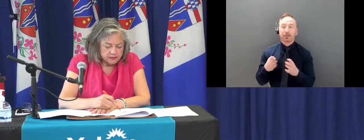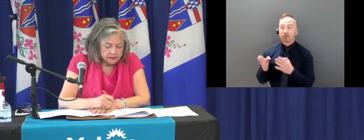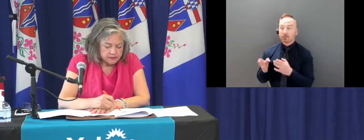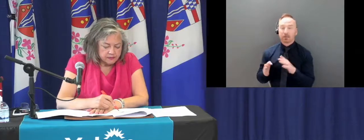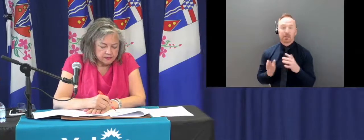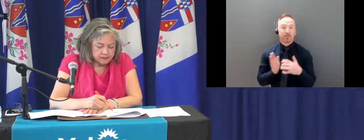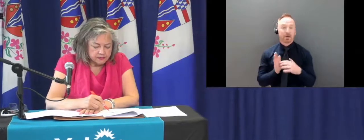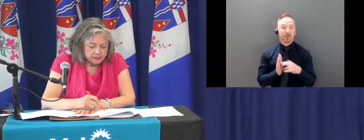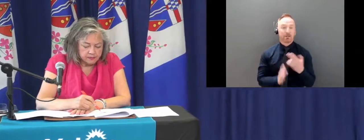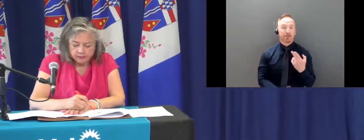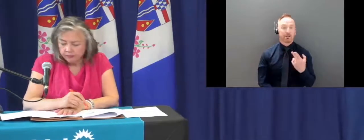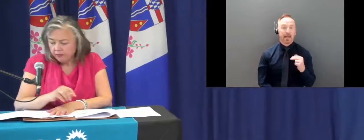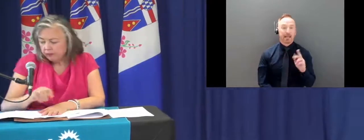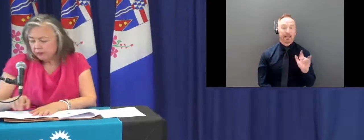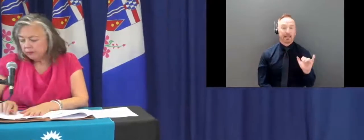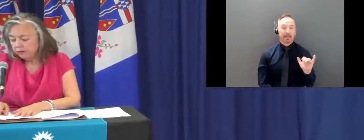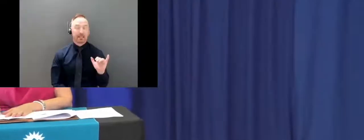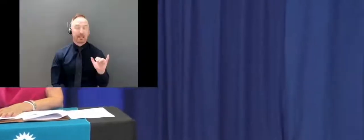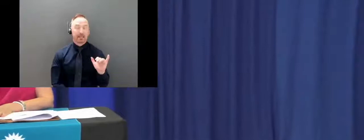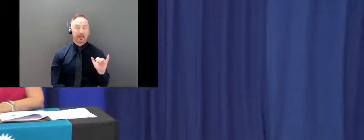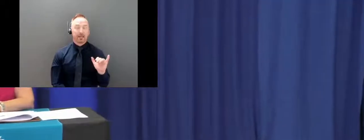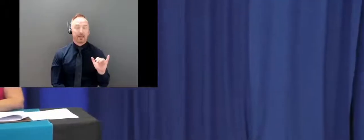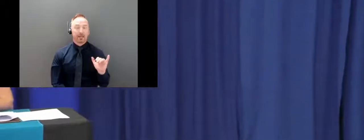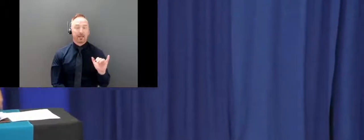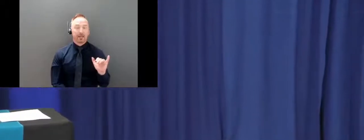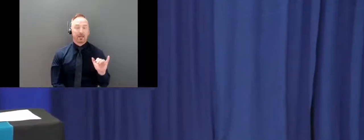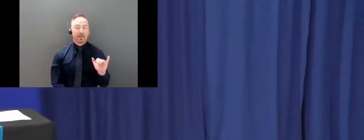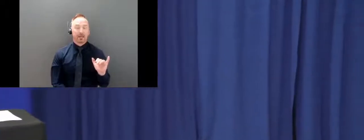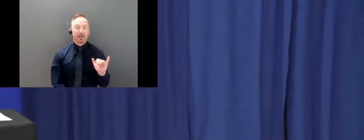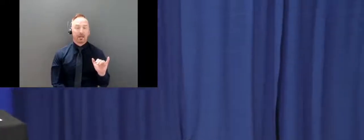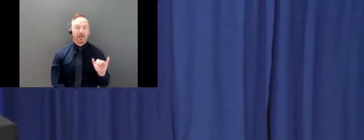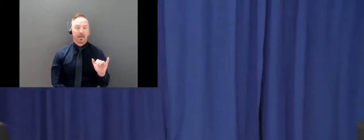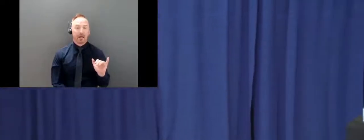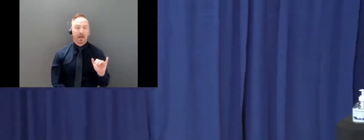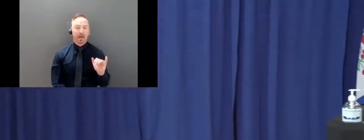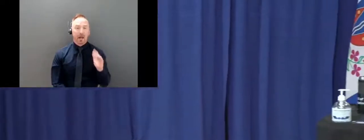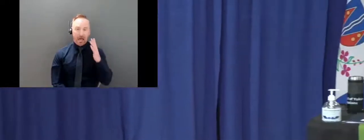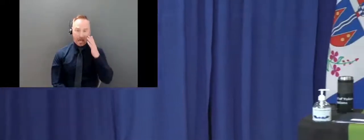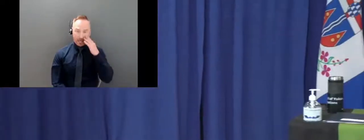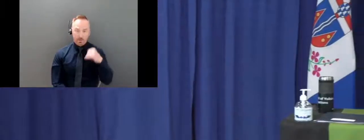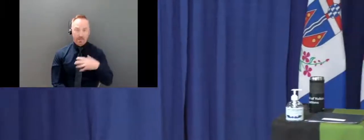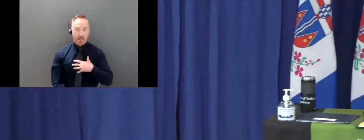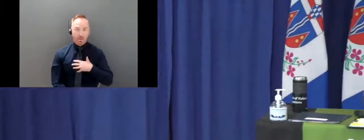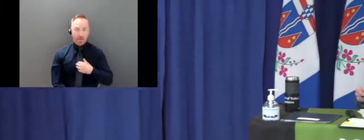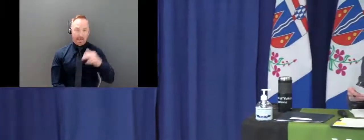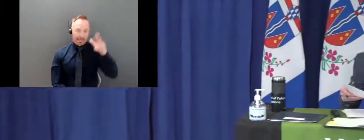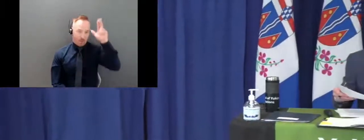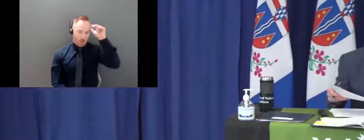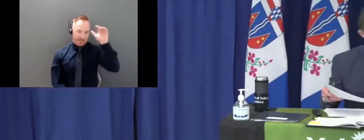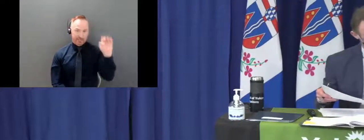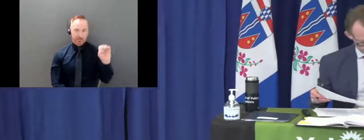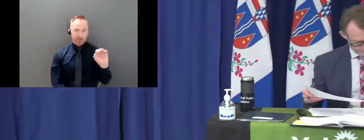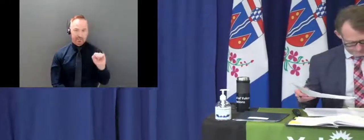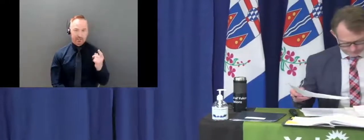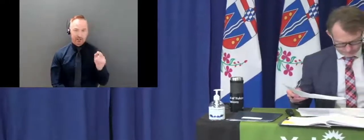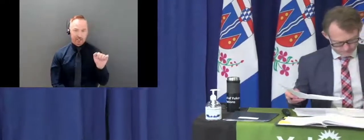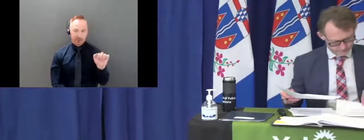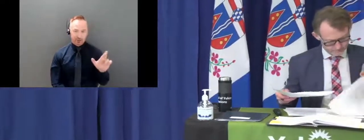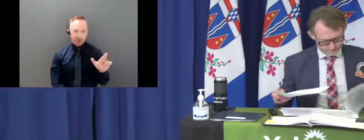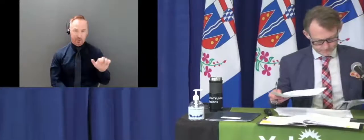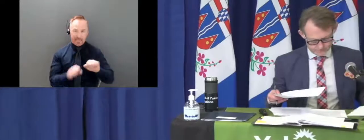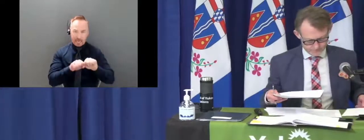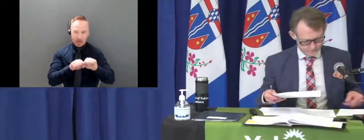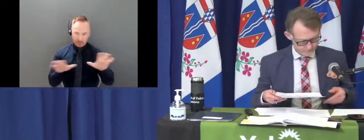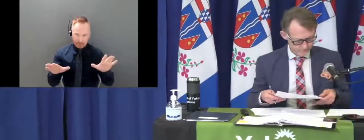uh i know that there was uh well the outbreak at the white horse emergencies shelter was declared and that there were some measures that were put into place